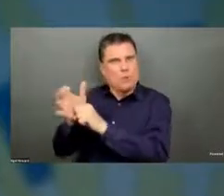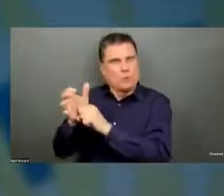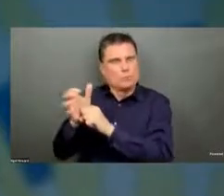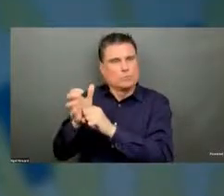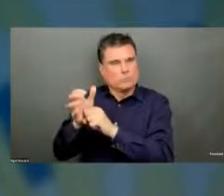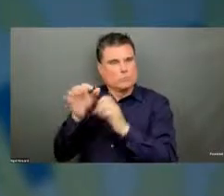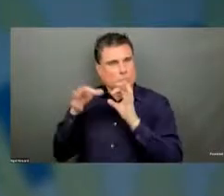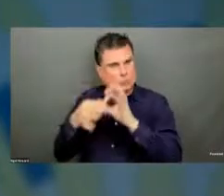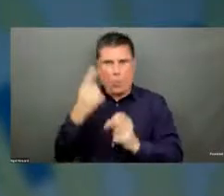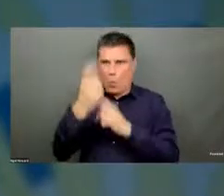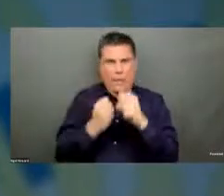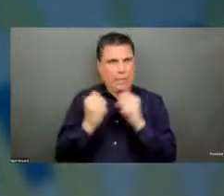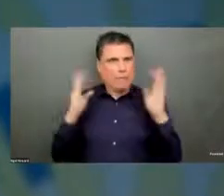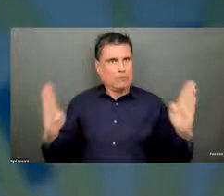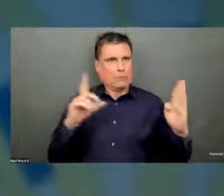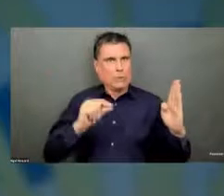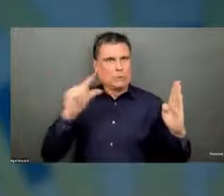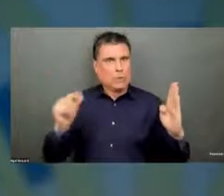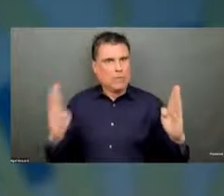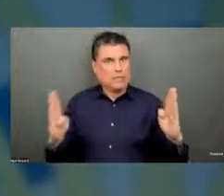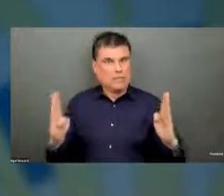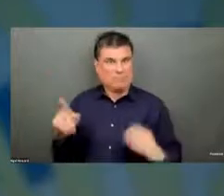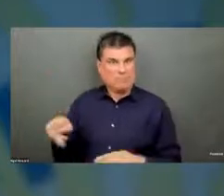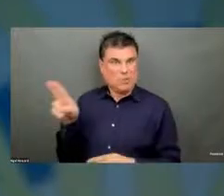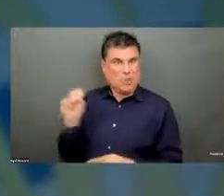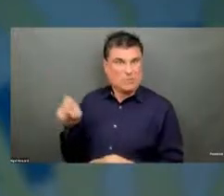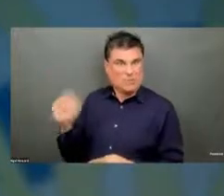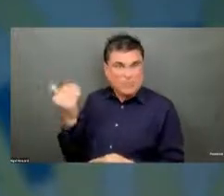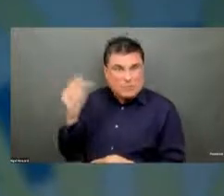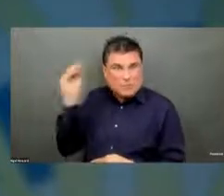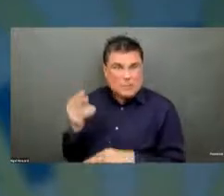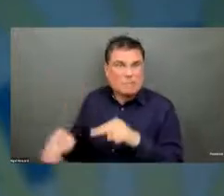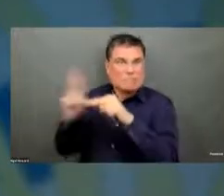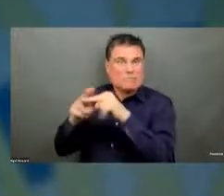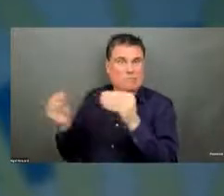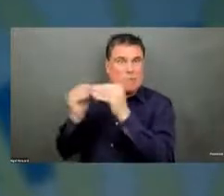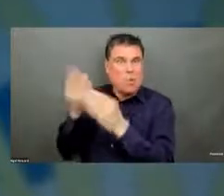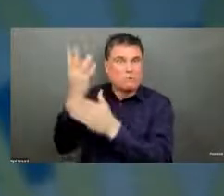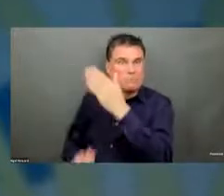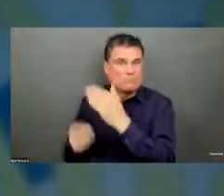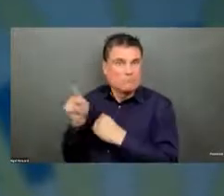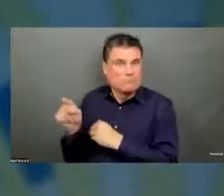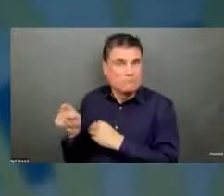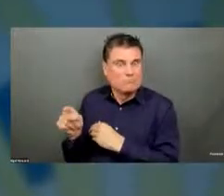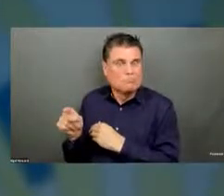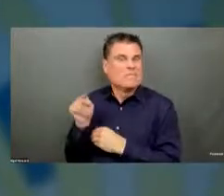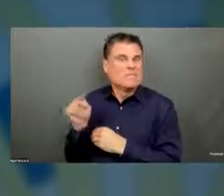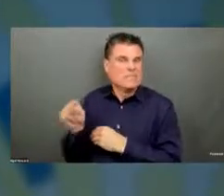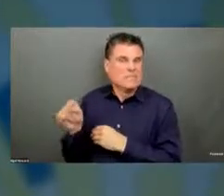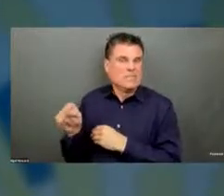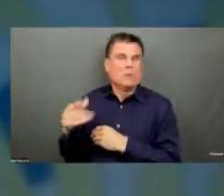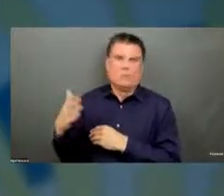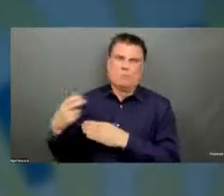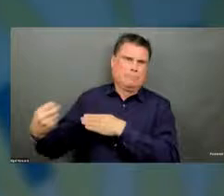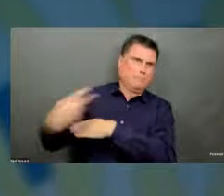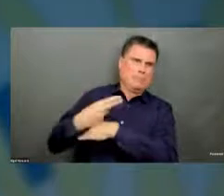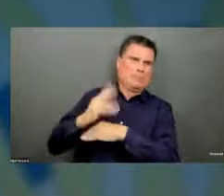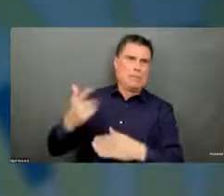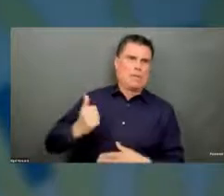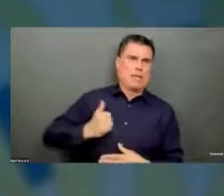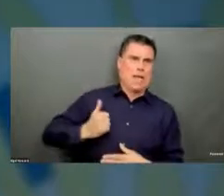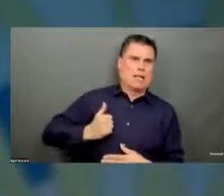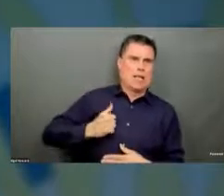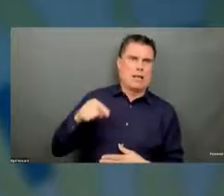that they have had since the 1918 influenza pandemic. It is the third leading cause of death in the United